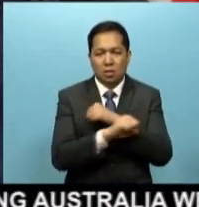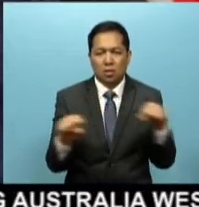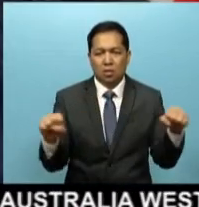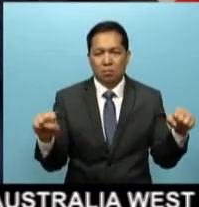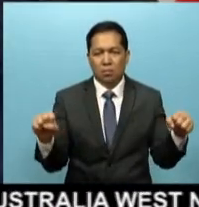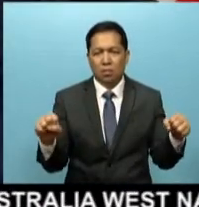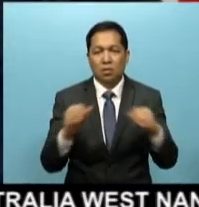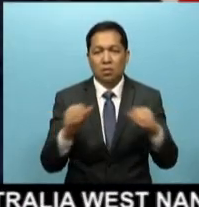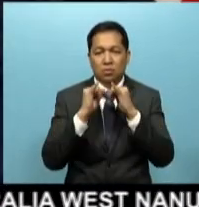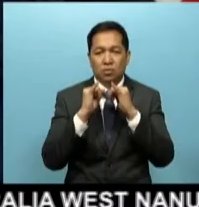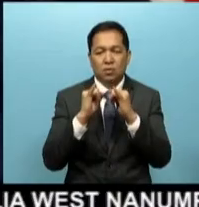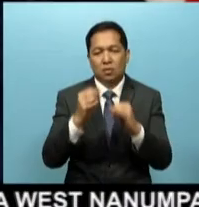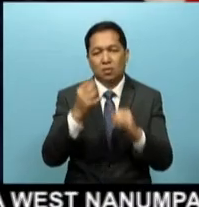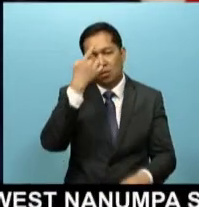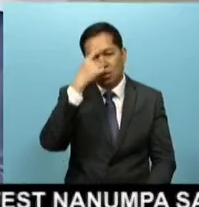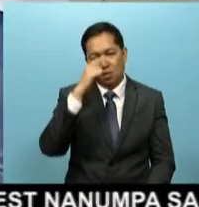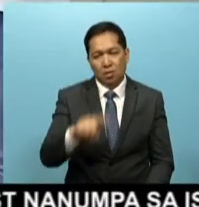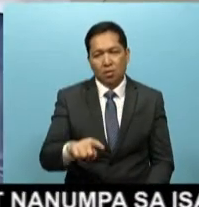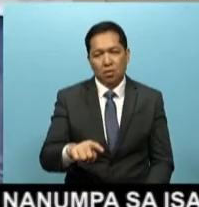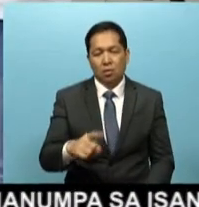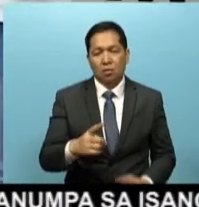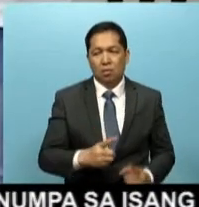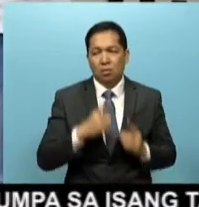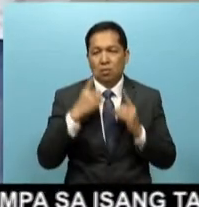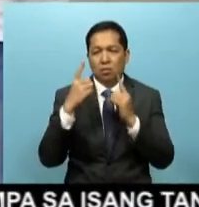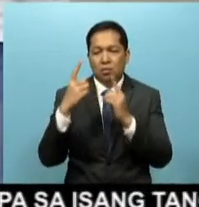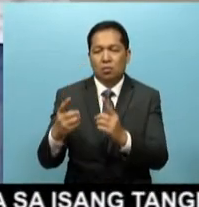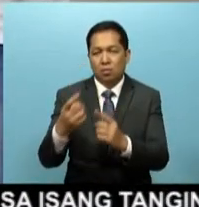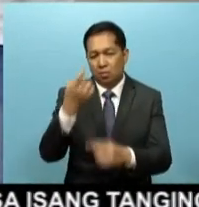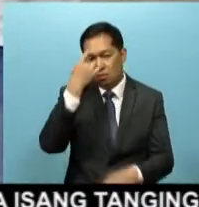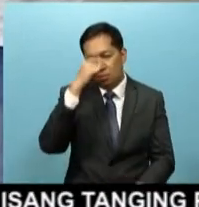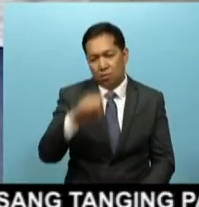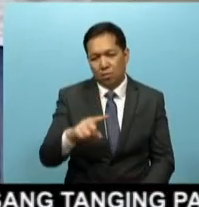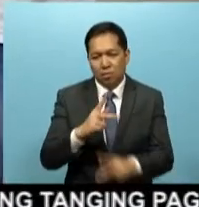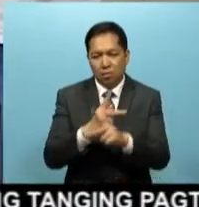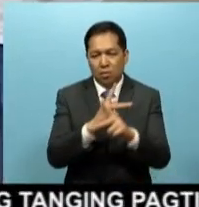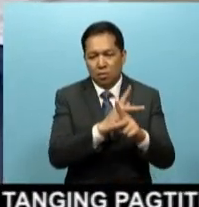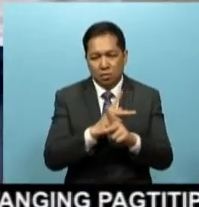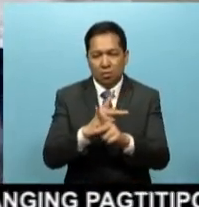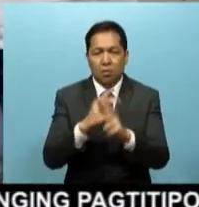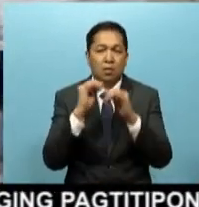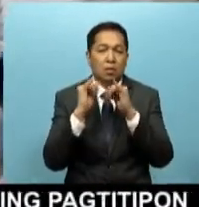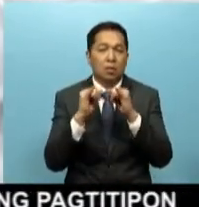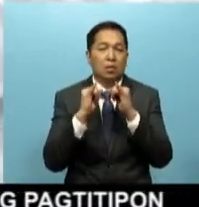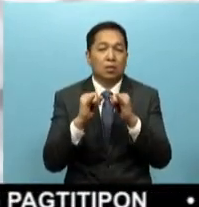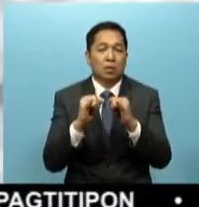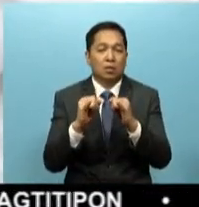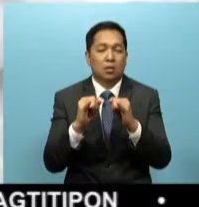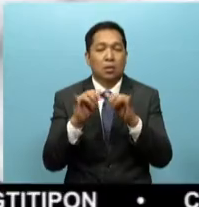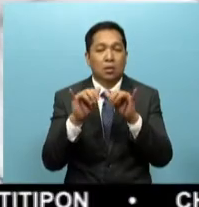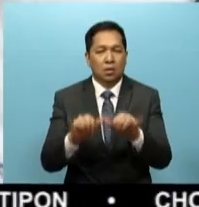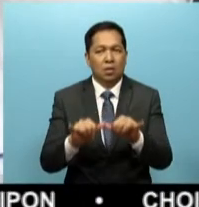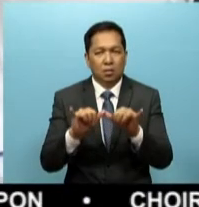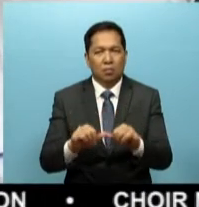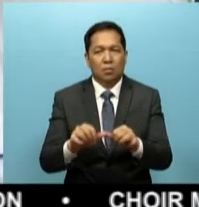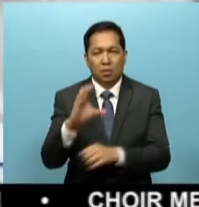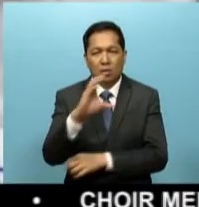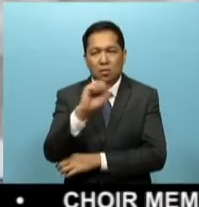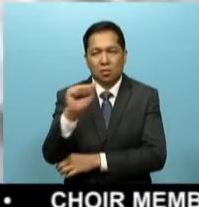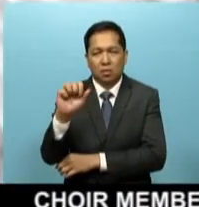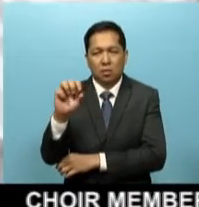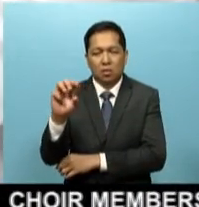They patiently waited for their turn to donate, carefully followed the instruction, and remained calm throughout the